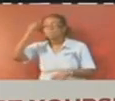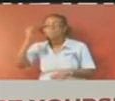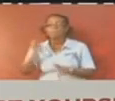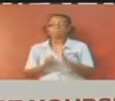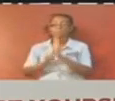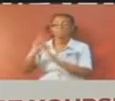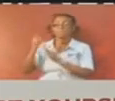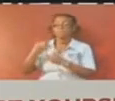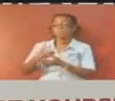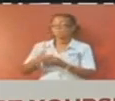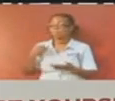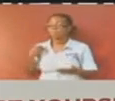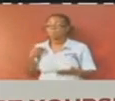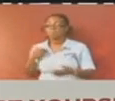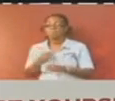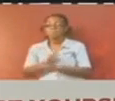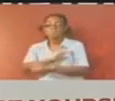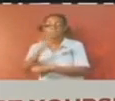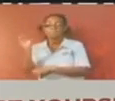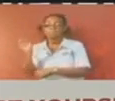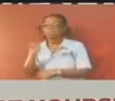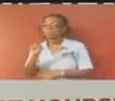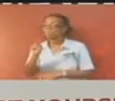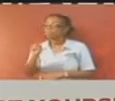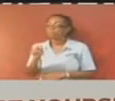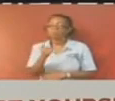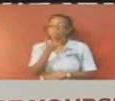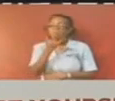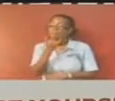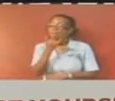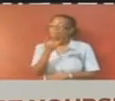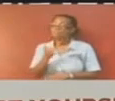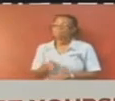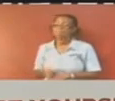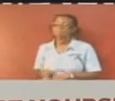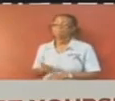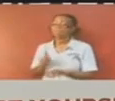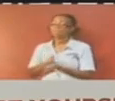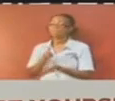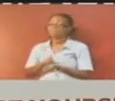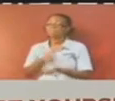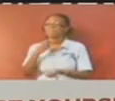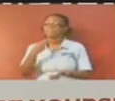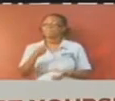They warned the population to behave. That is what they did.